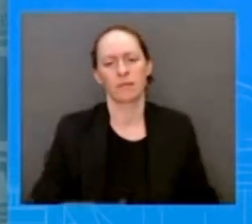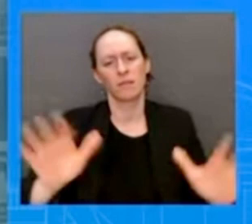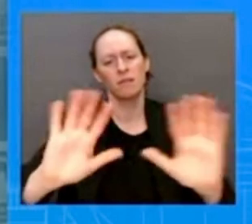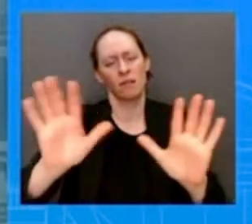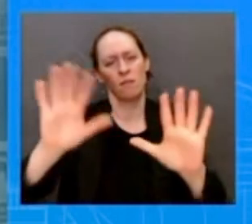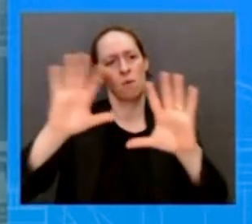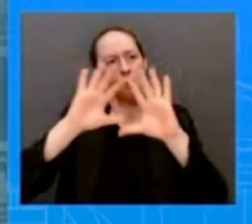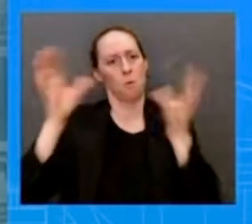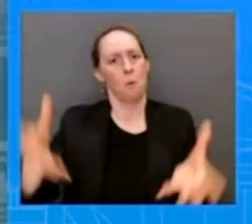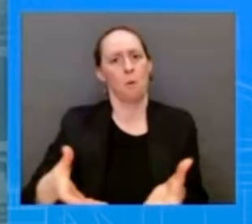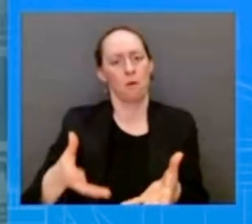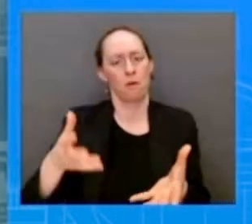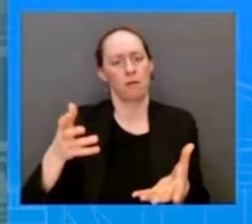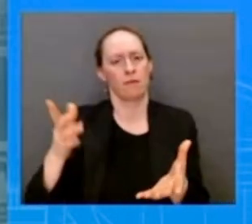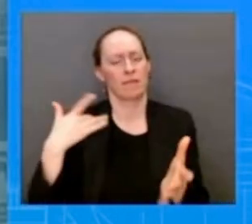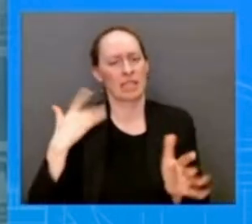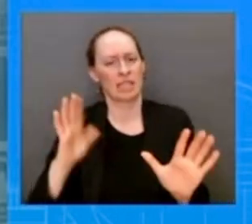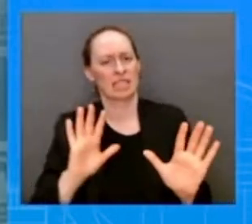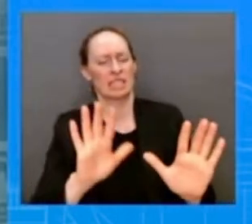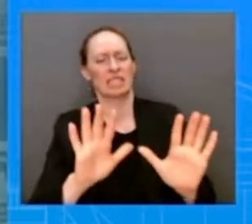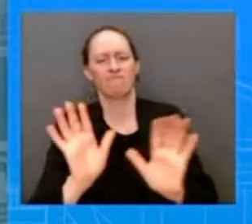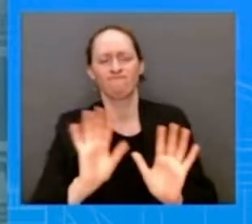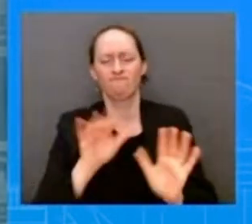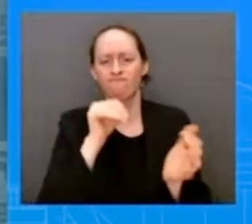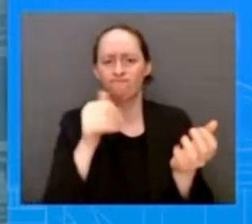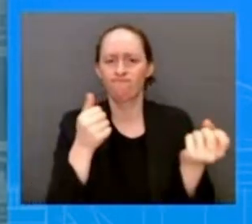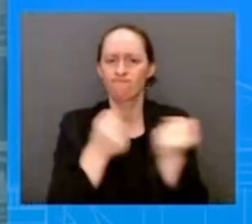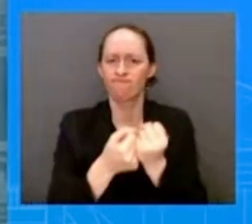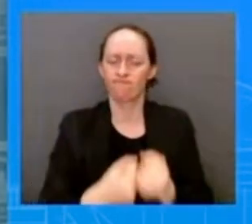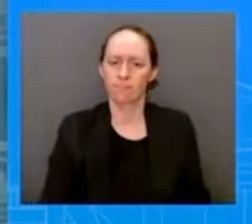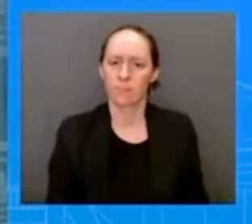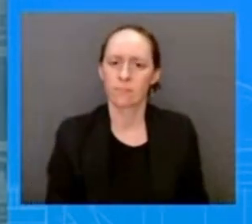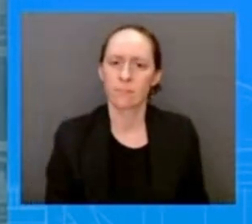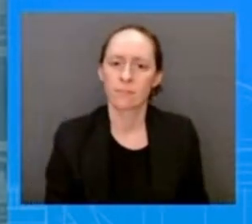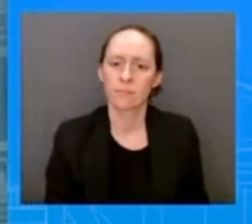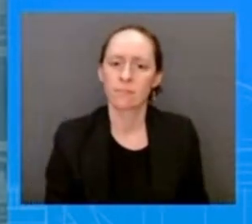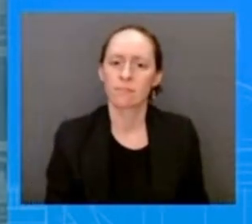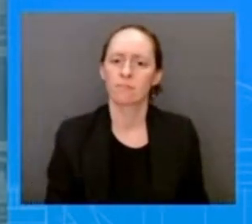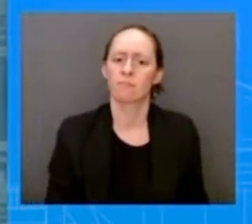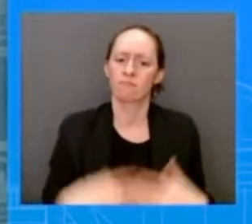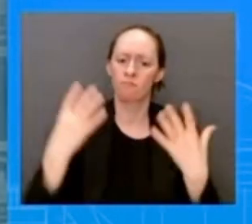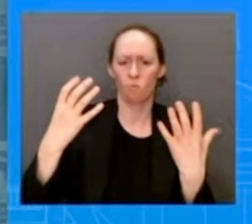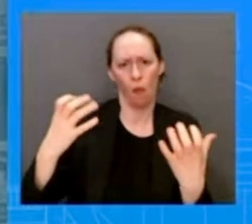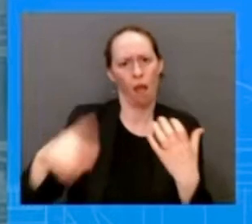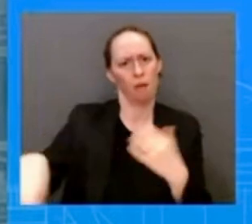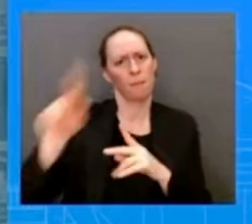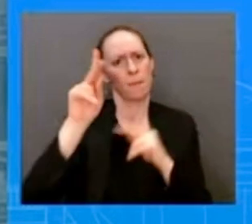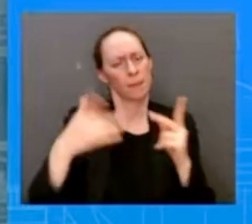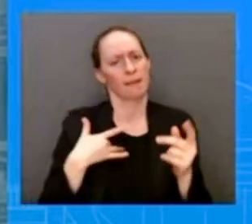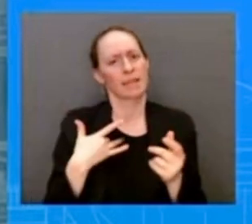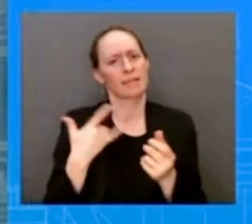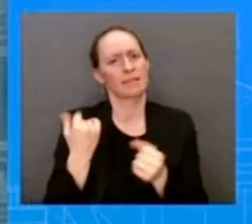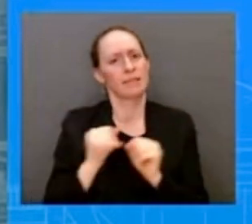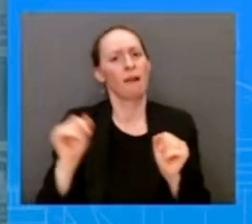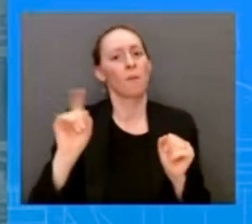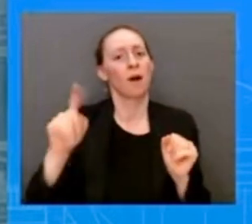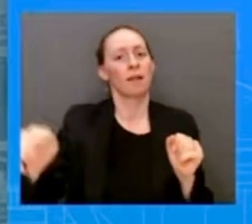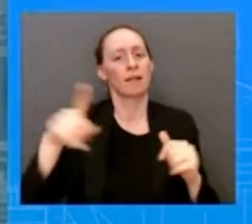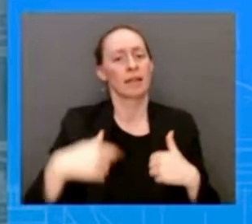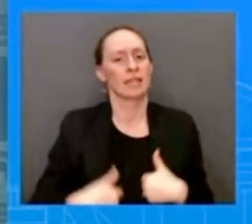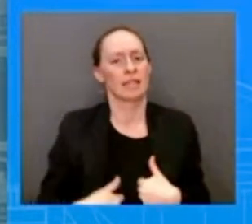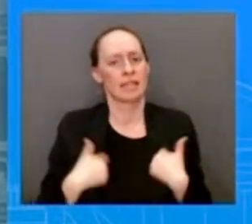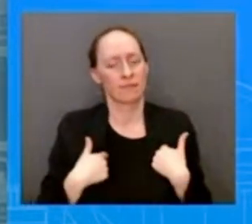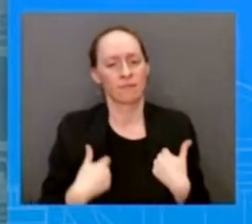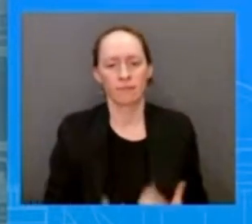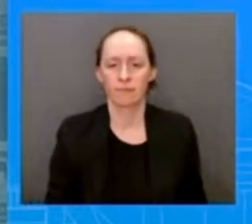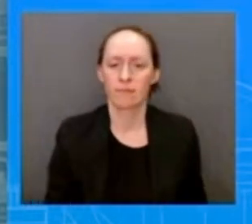that communities feel safe, and he feels this is a step forward in doing that, and so. Look, I